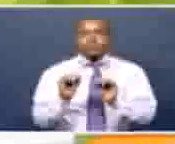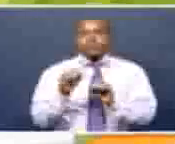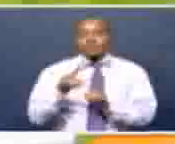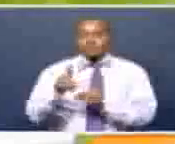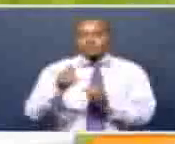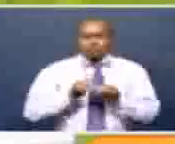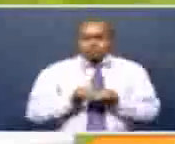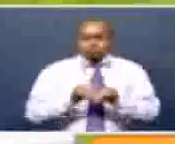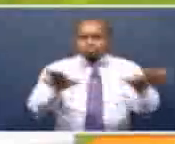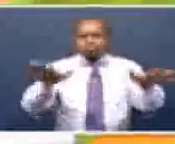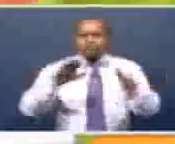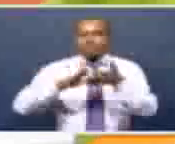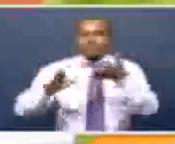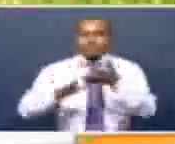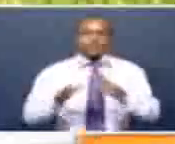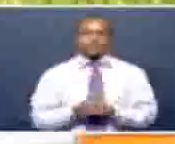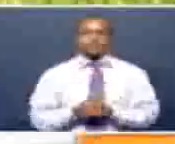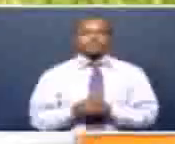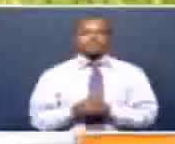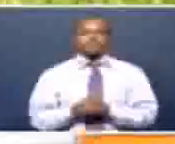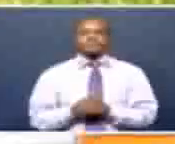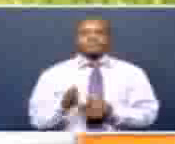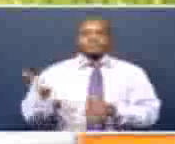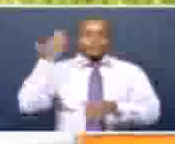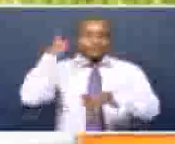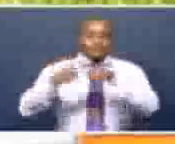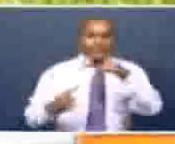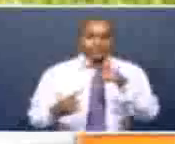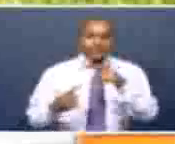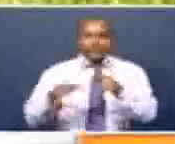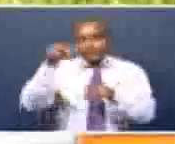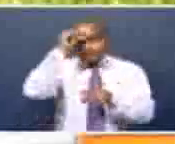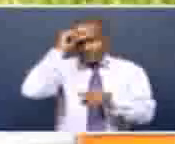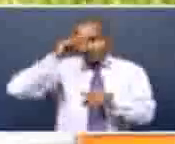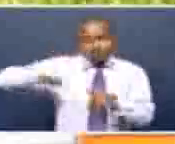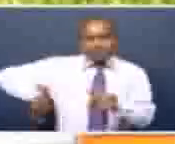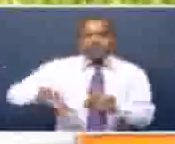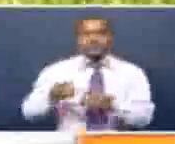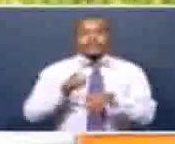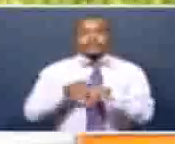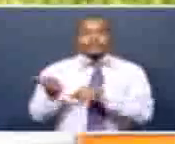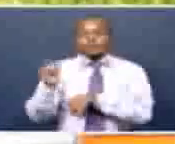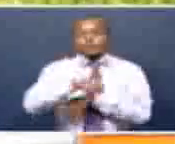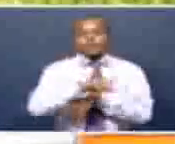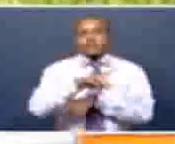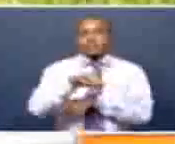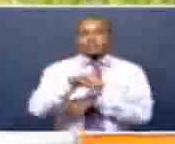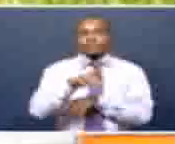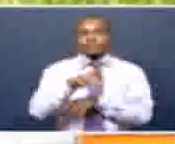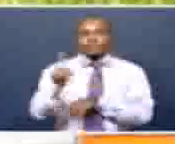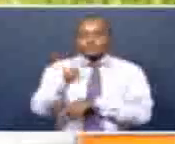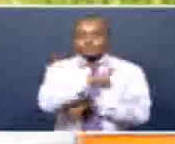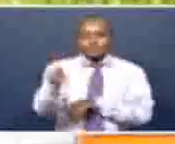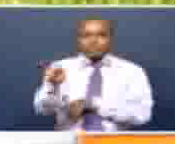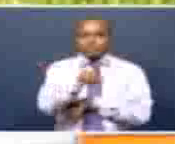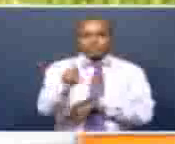first spread across the country. Last year, serikali ilichelewa. Ilipokuja na dawa, ilikuja wakati